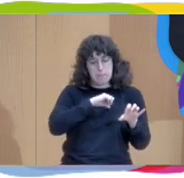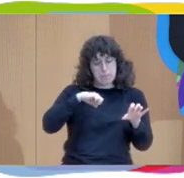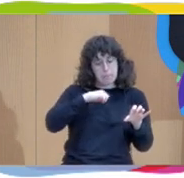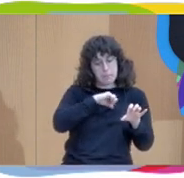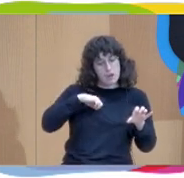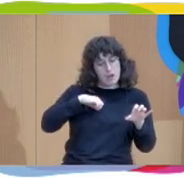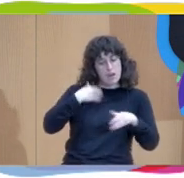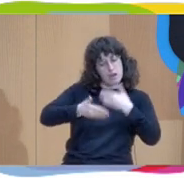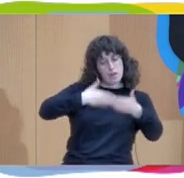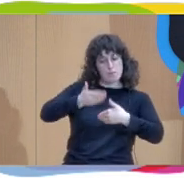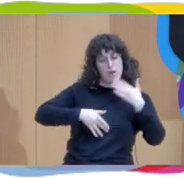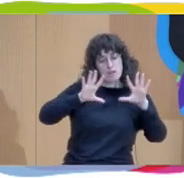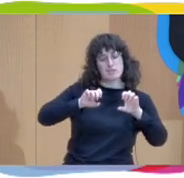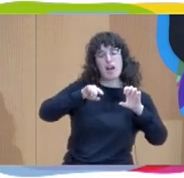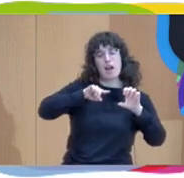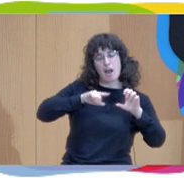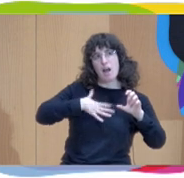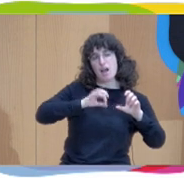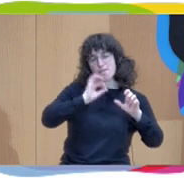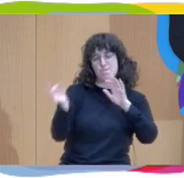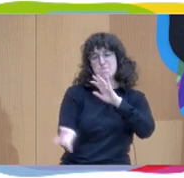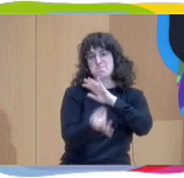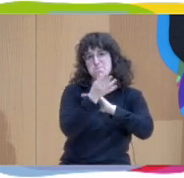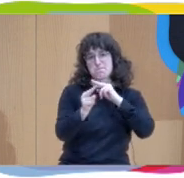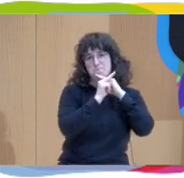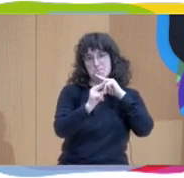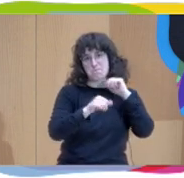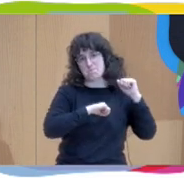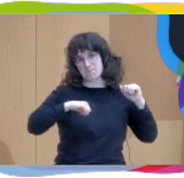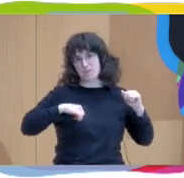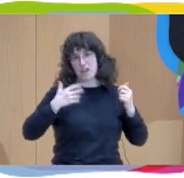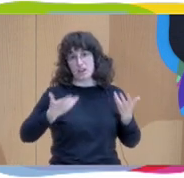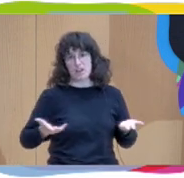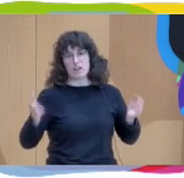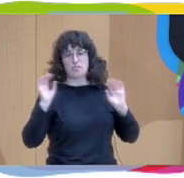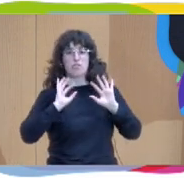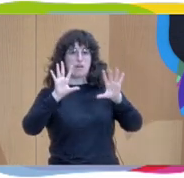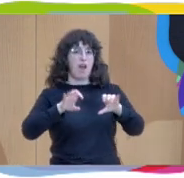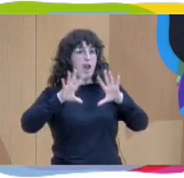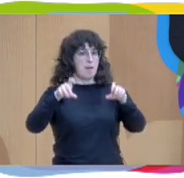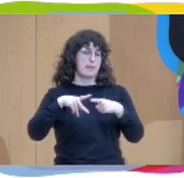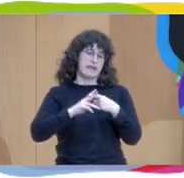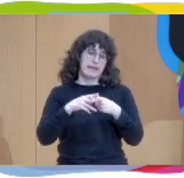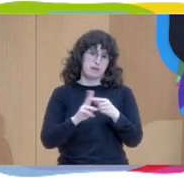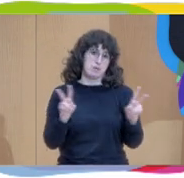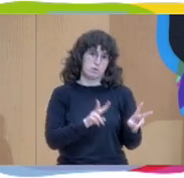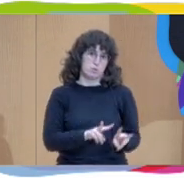So the professionals learned new tools through these practical exercises.